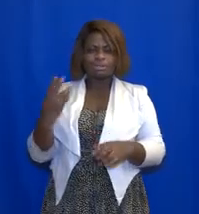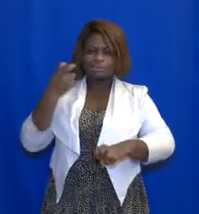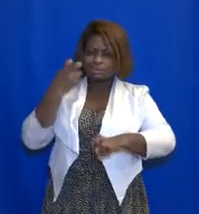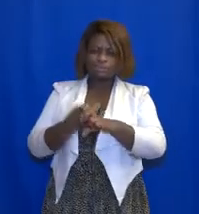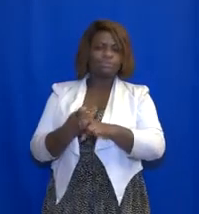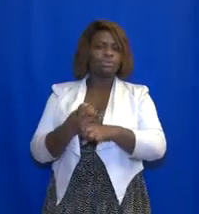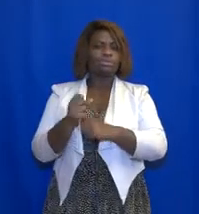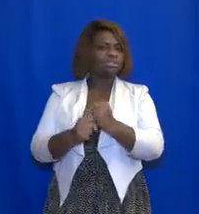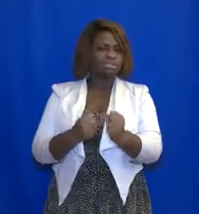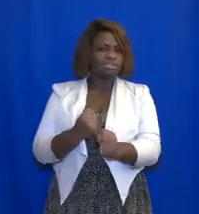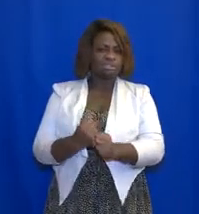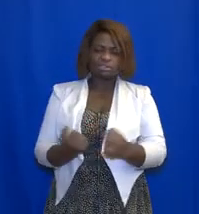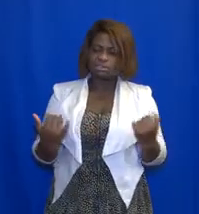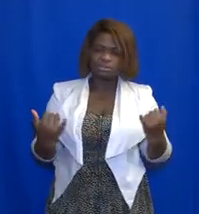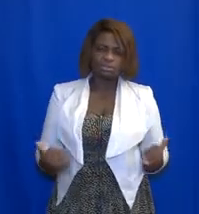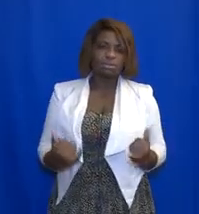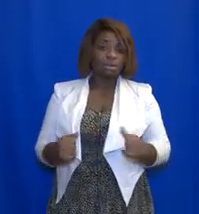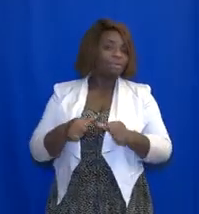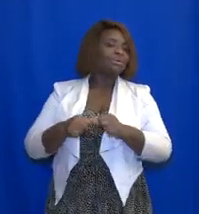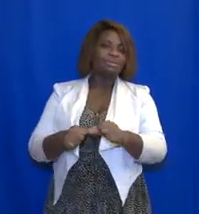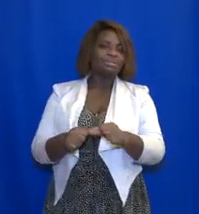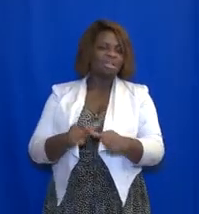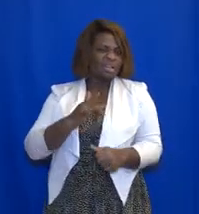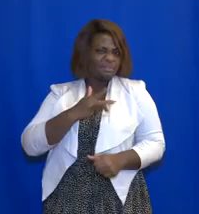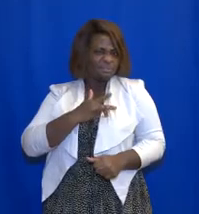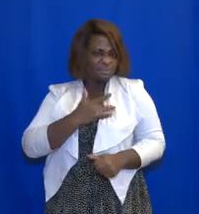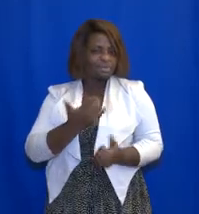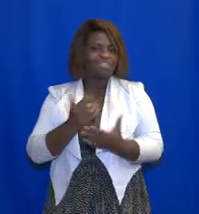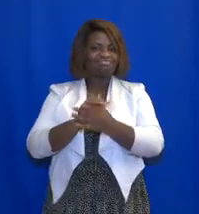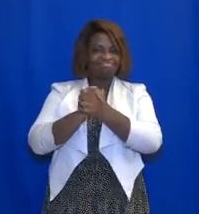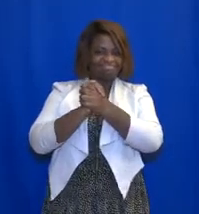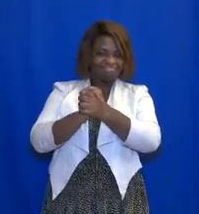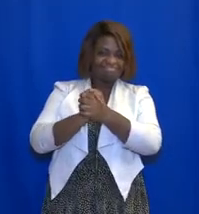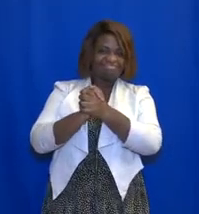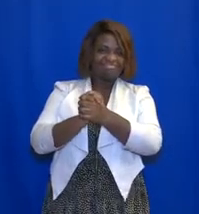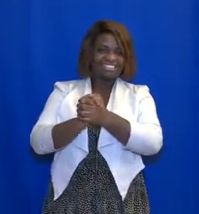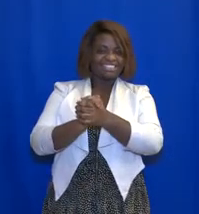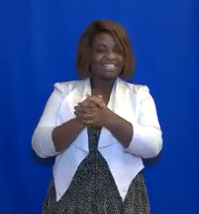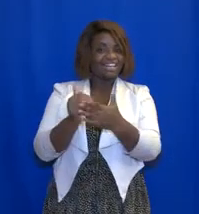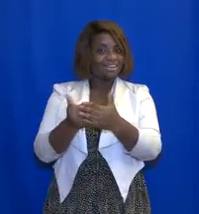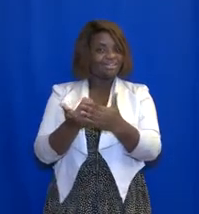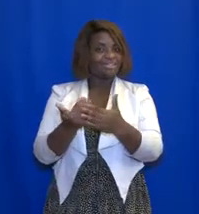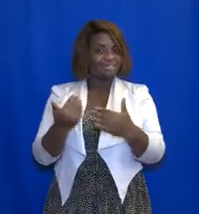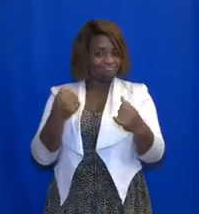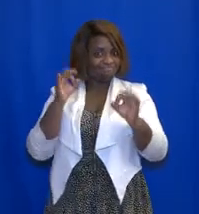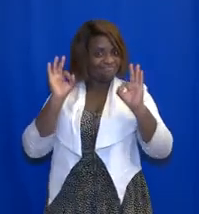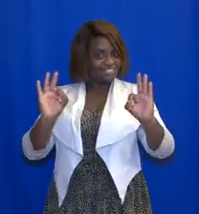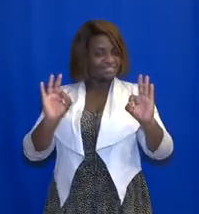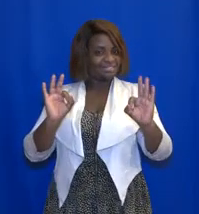in recent memory, I continue to feel a sense of gratitude, determination, and faith.